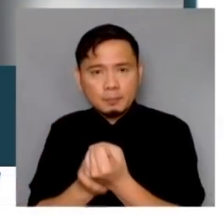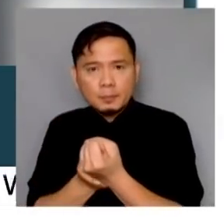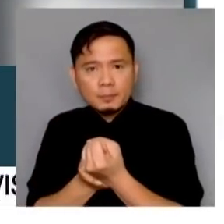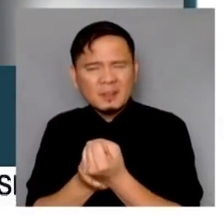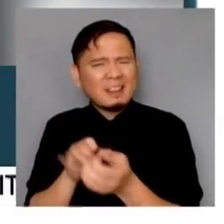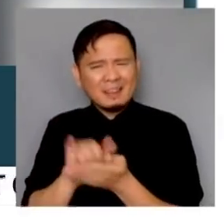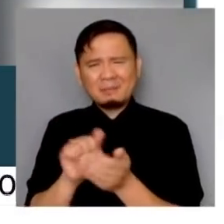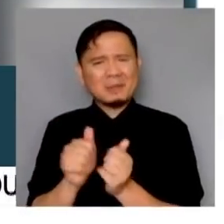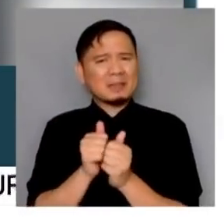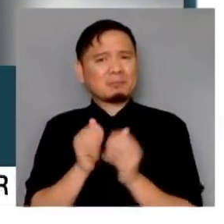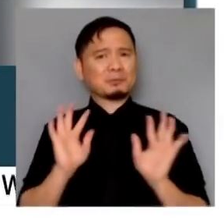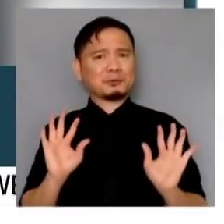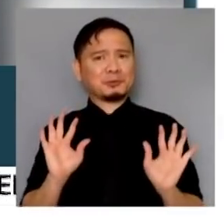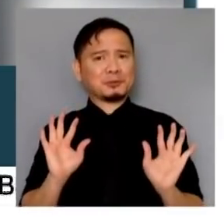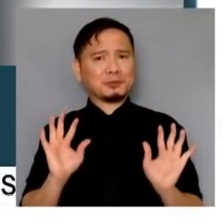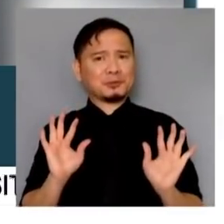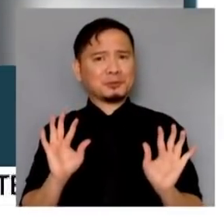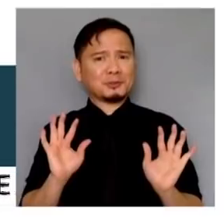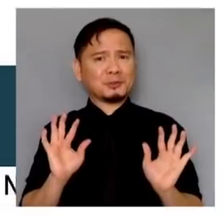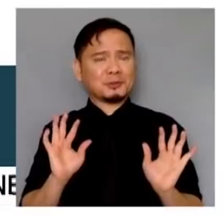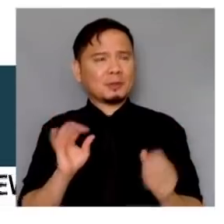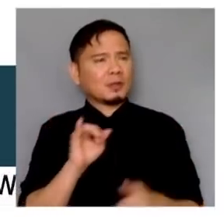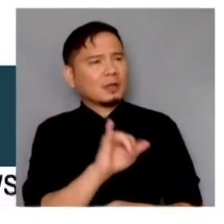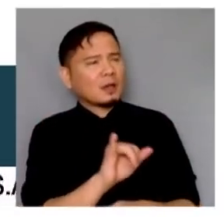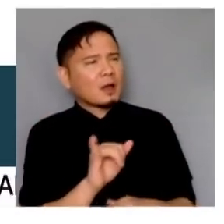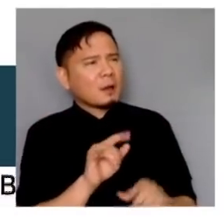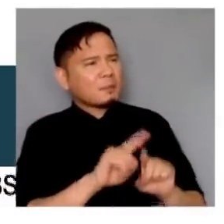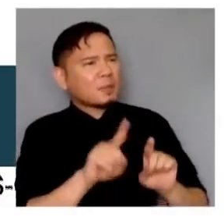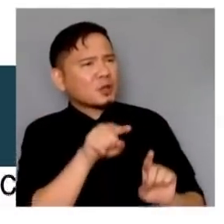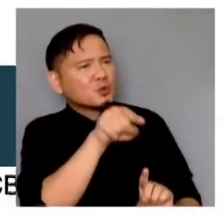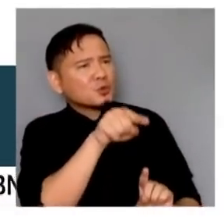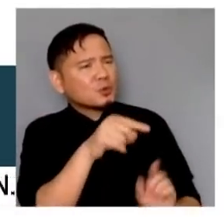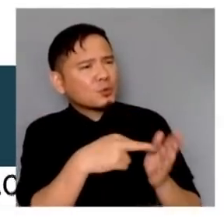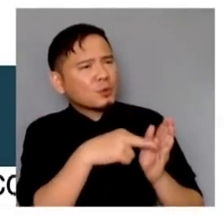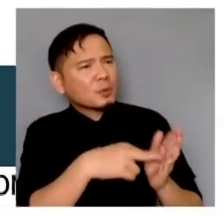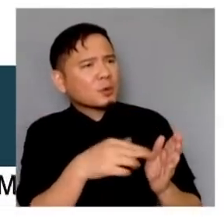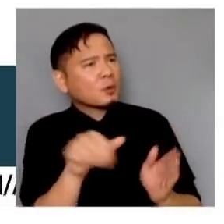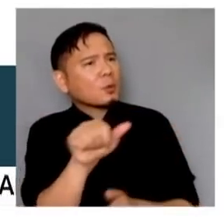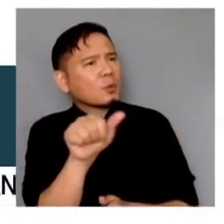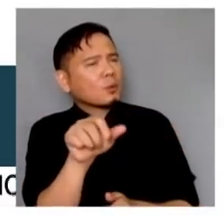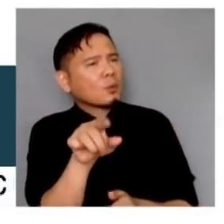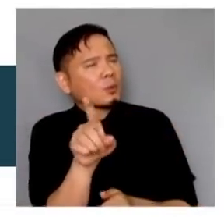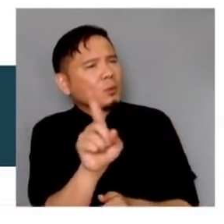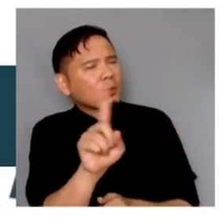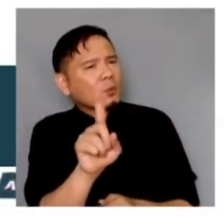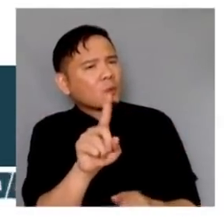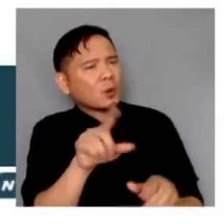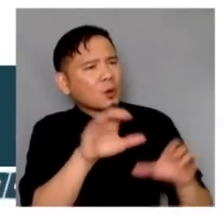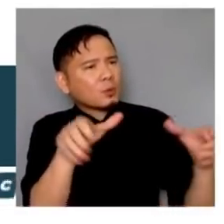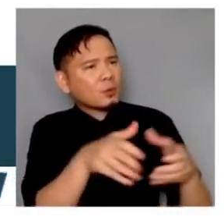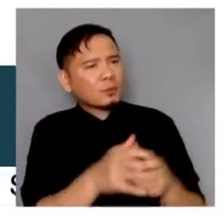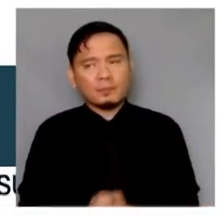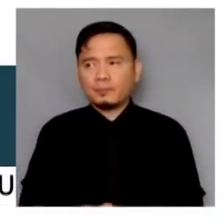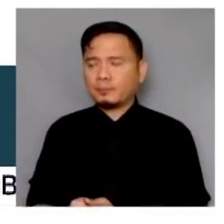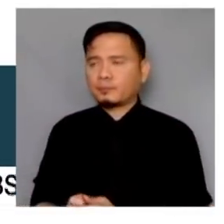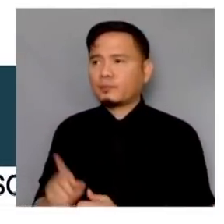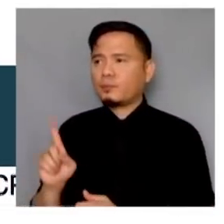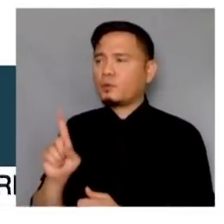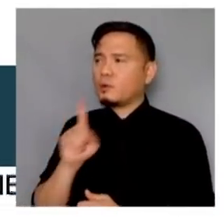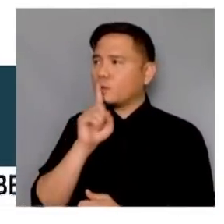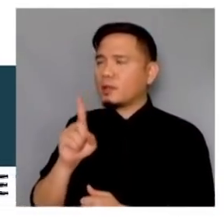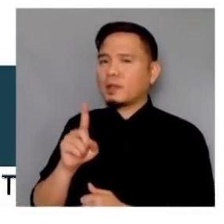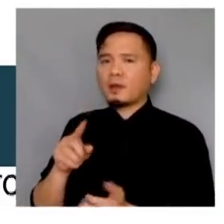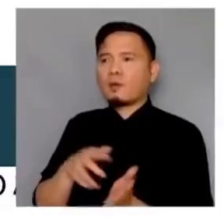That is not. So which sector are you representing there? The vulnerable.